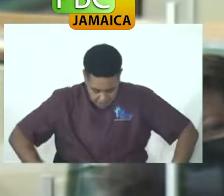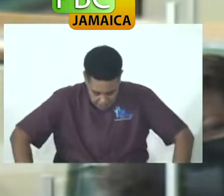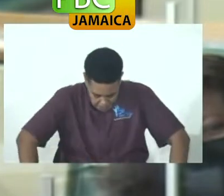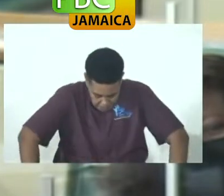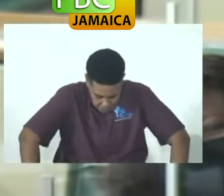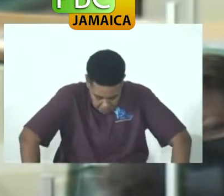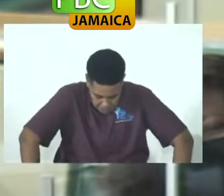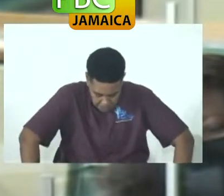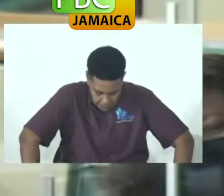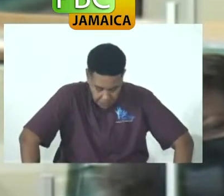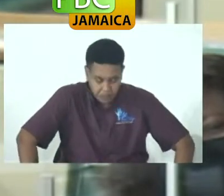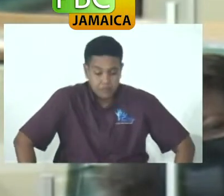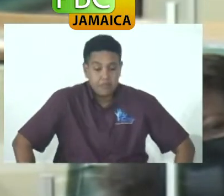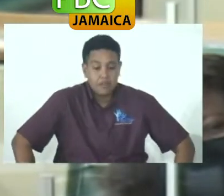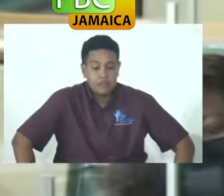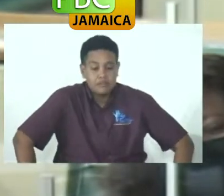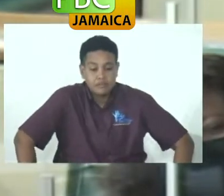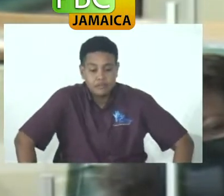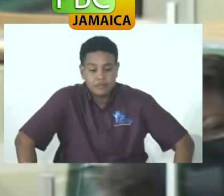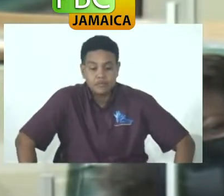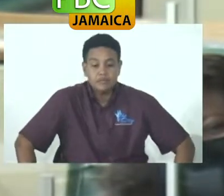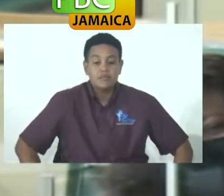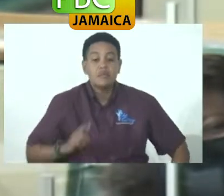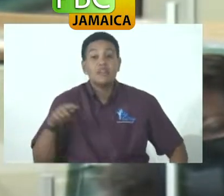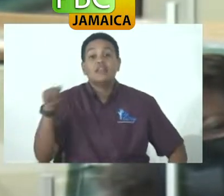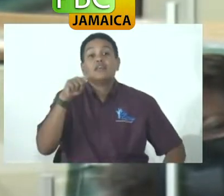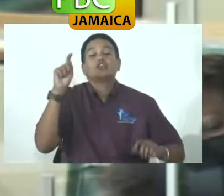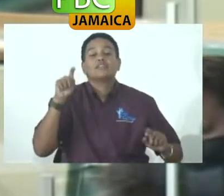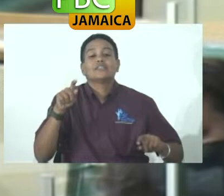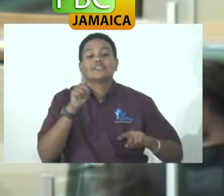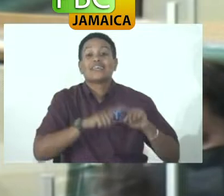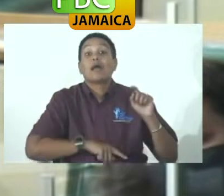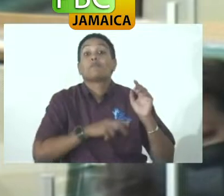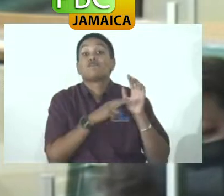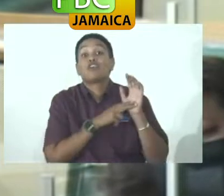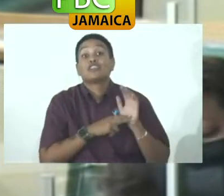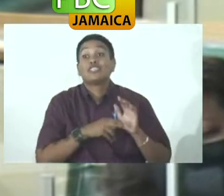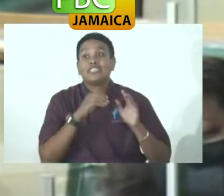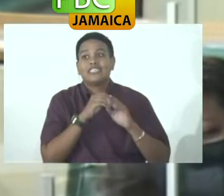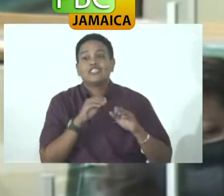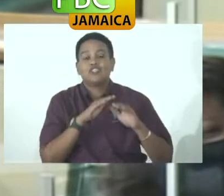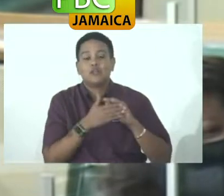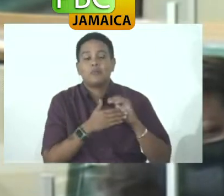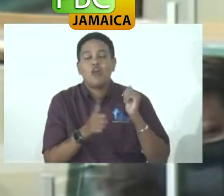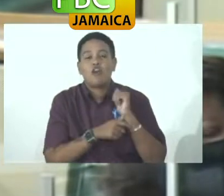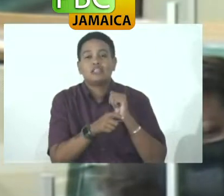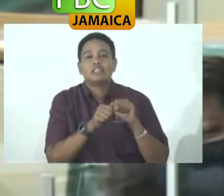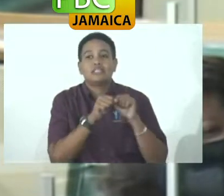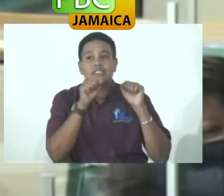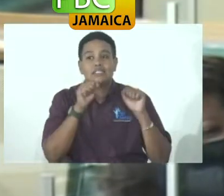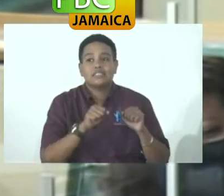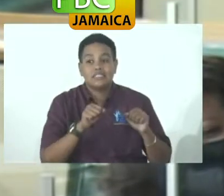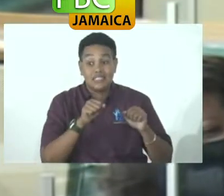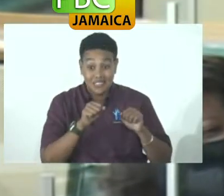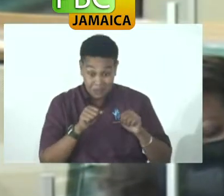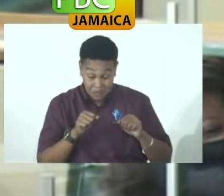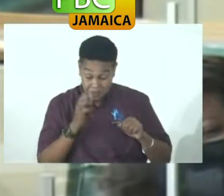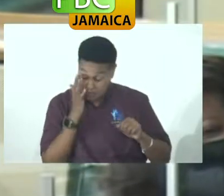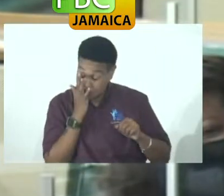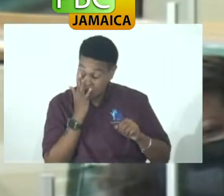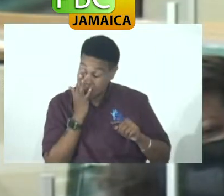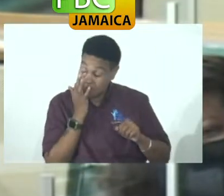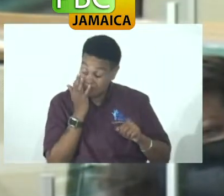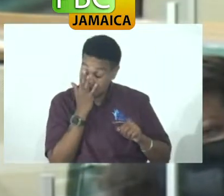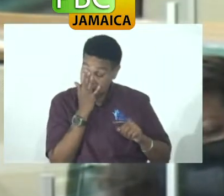must not be registered in Jamaica unless, or rather under this system, and the registrar may